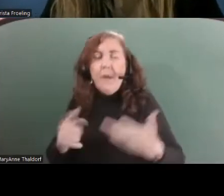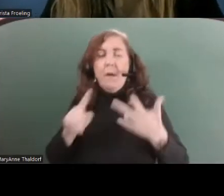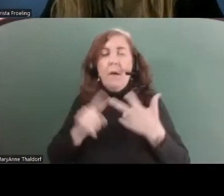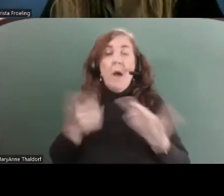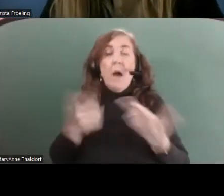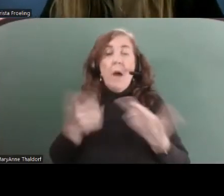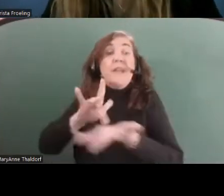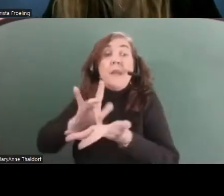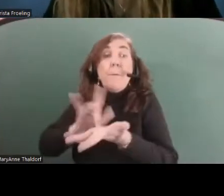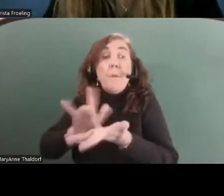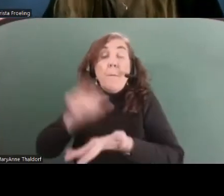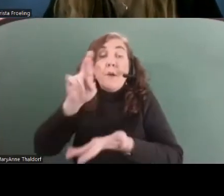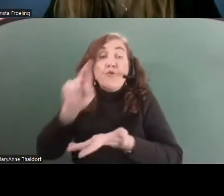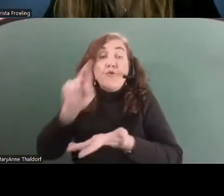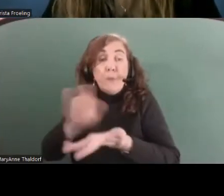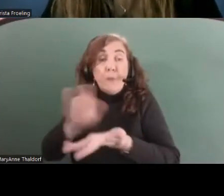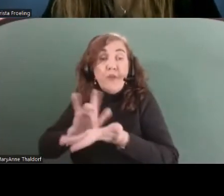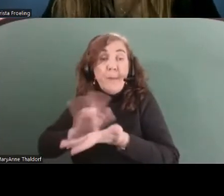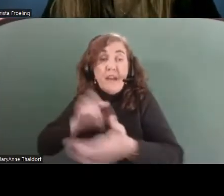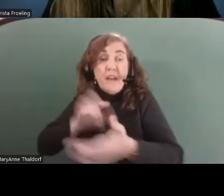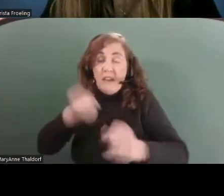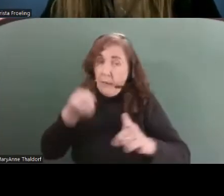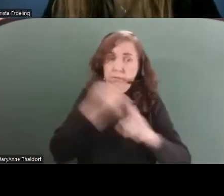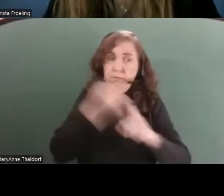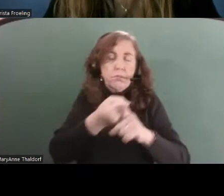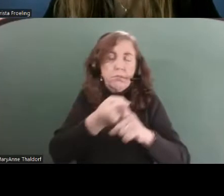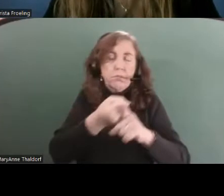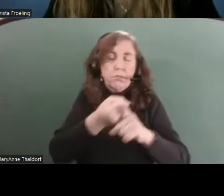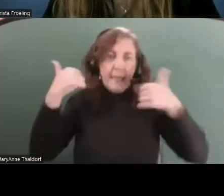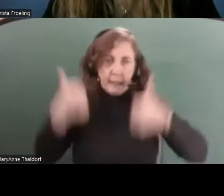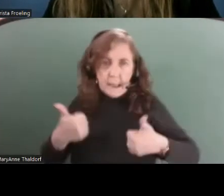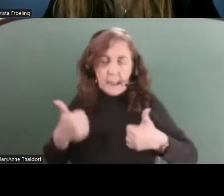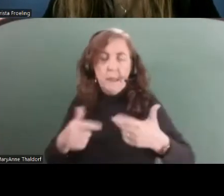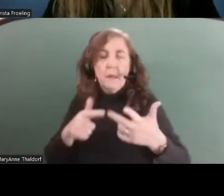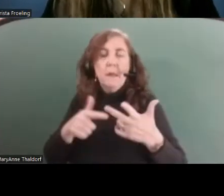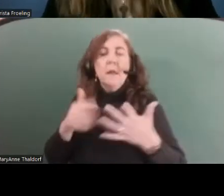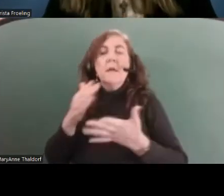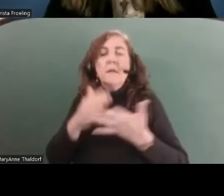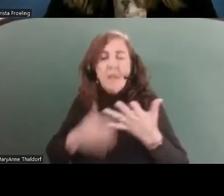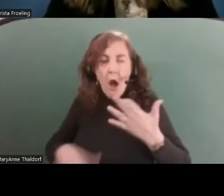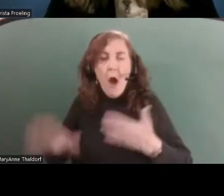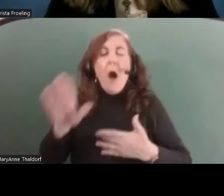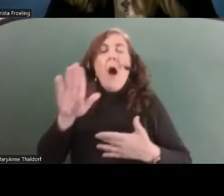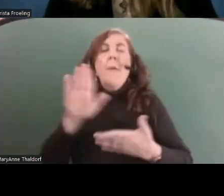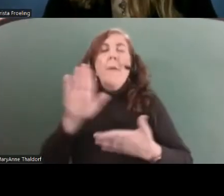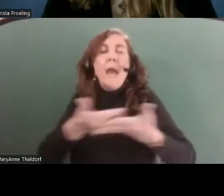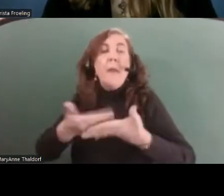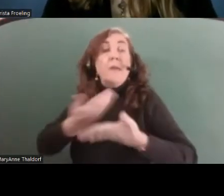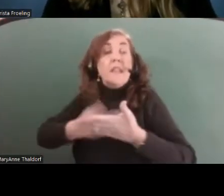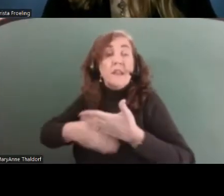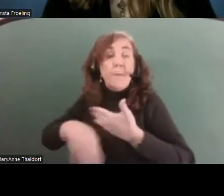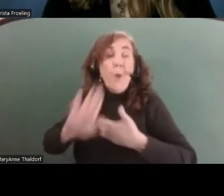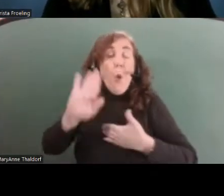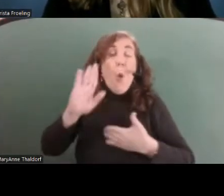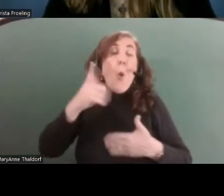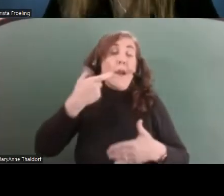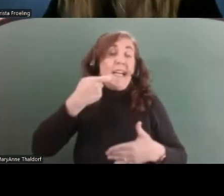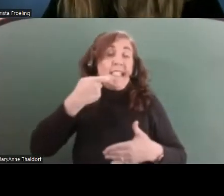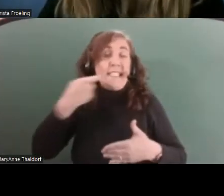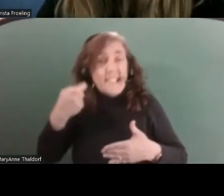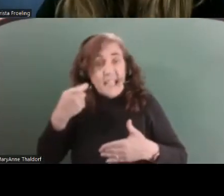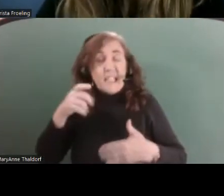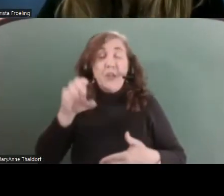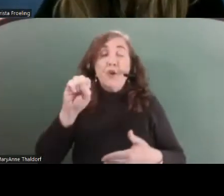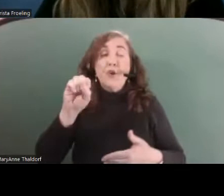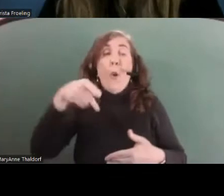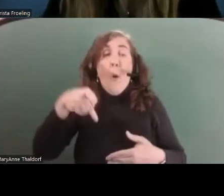there's a neonatal abstinence syndrome for babies who are born addicted to